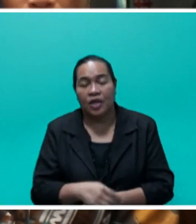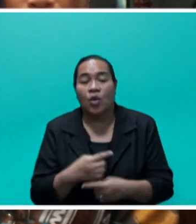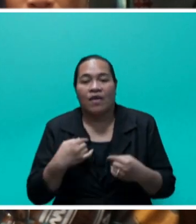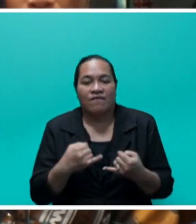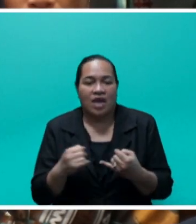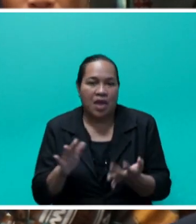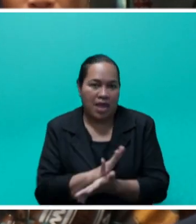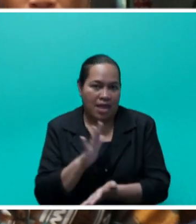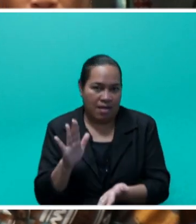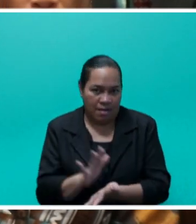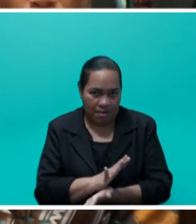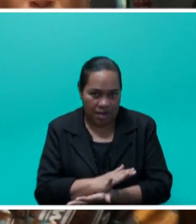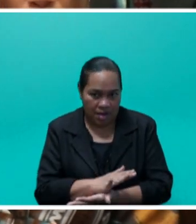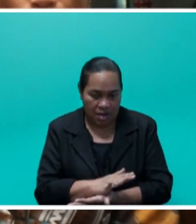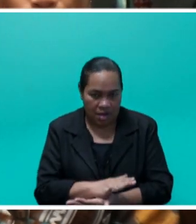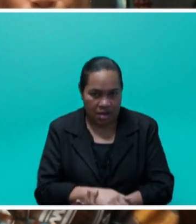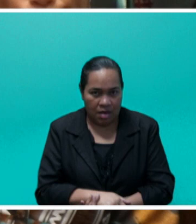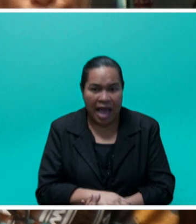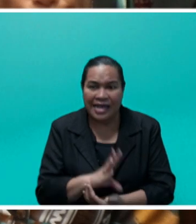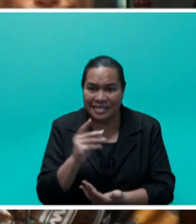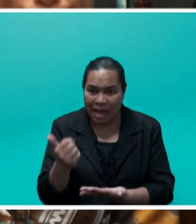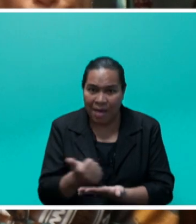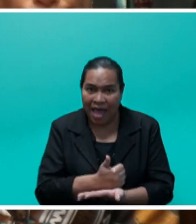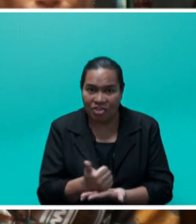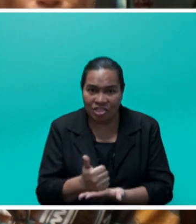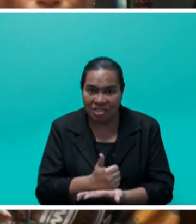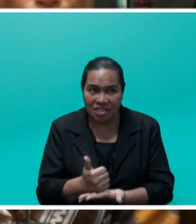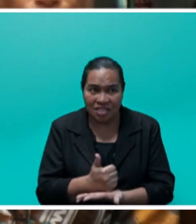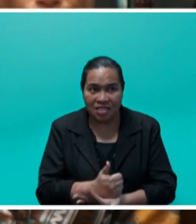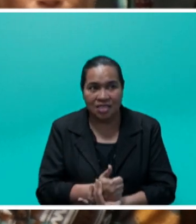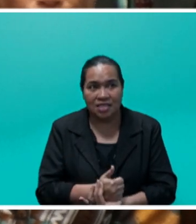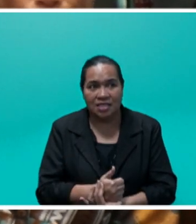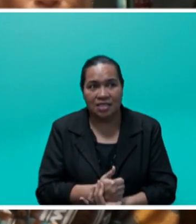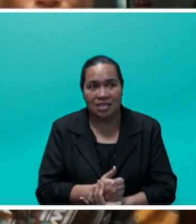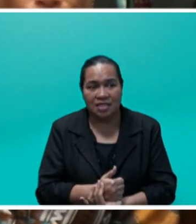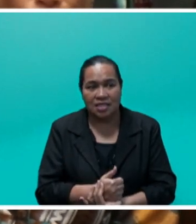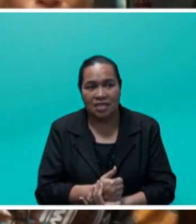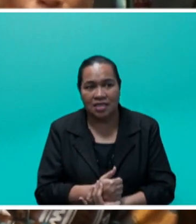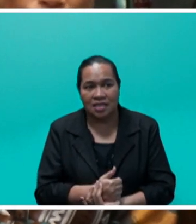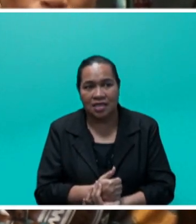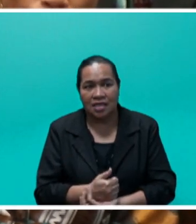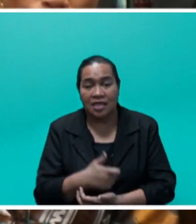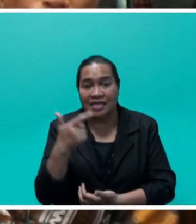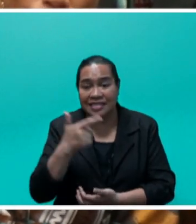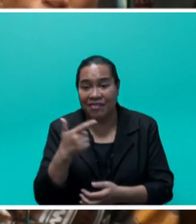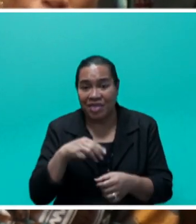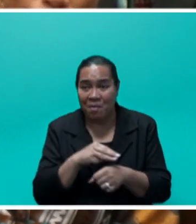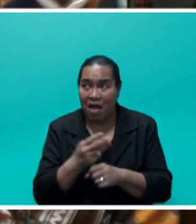pleased that some of the actions that we've taken over the last 17